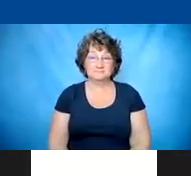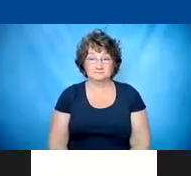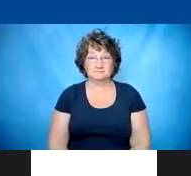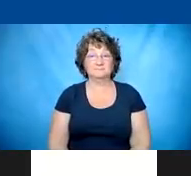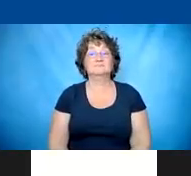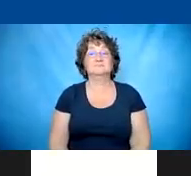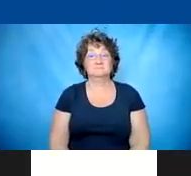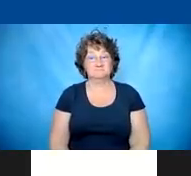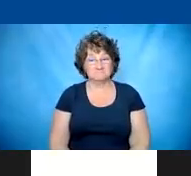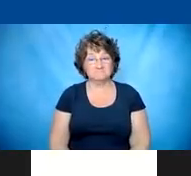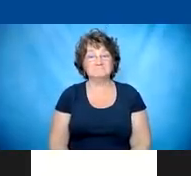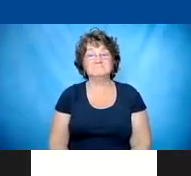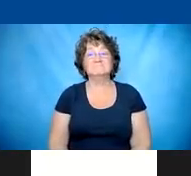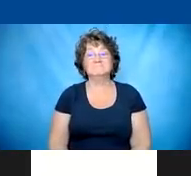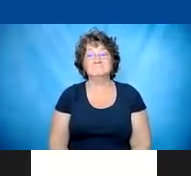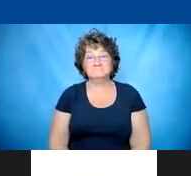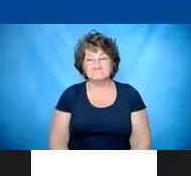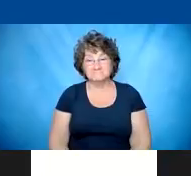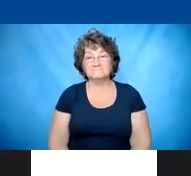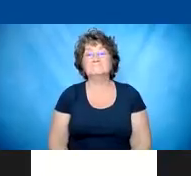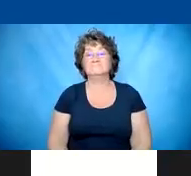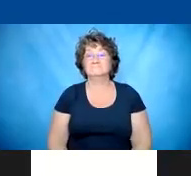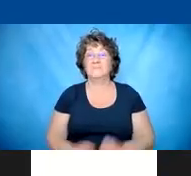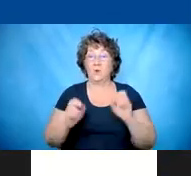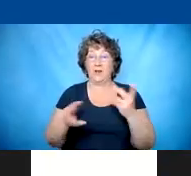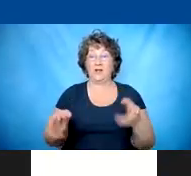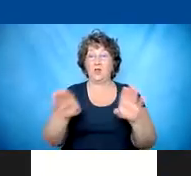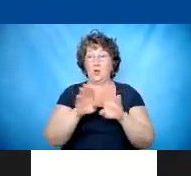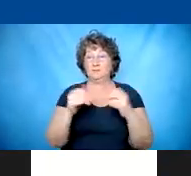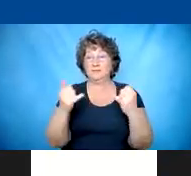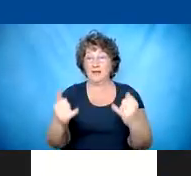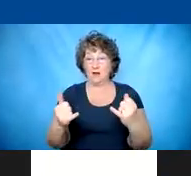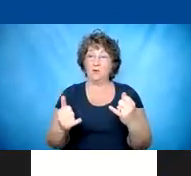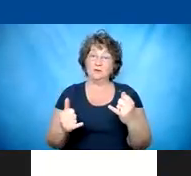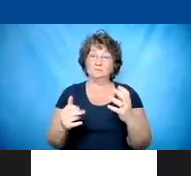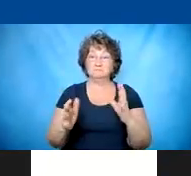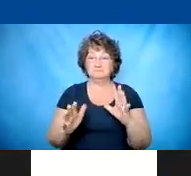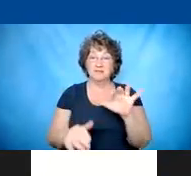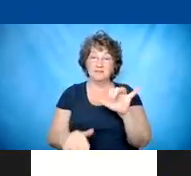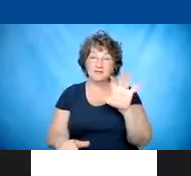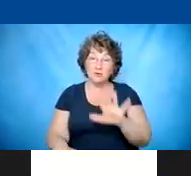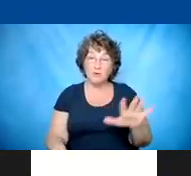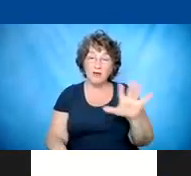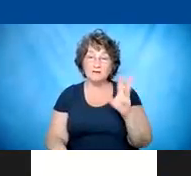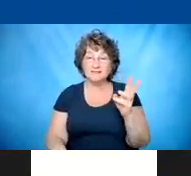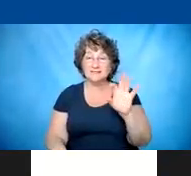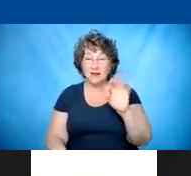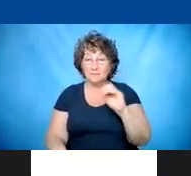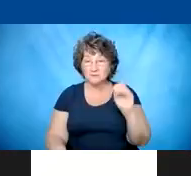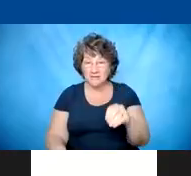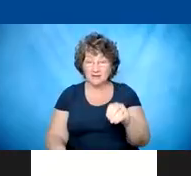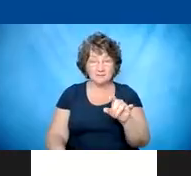All right, so we'll go ahead and close the poll. We have about 69% of everyone who voted, and it looks